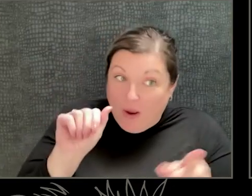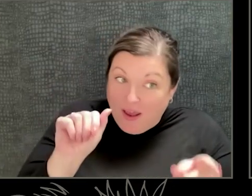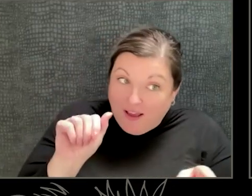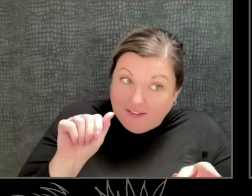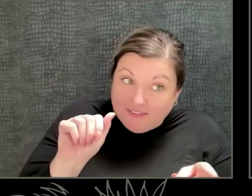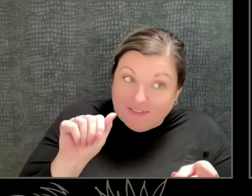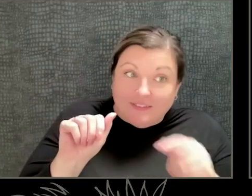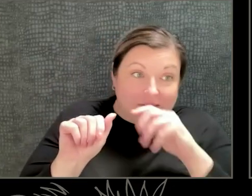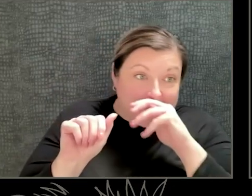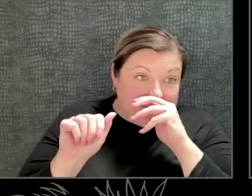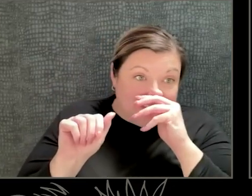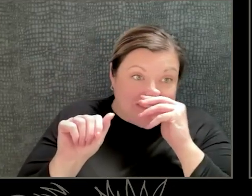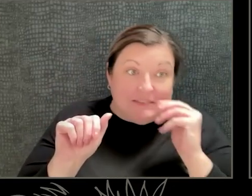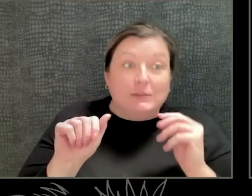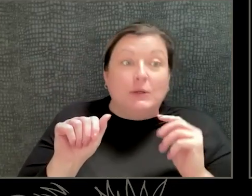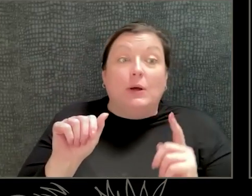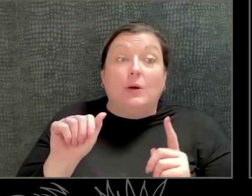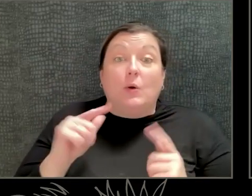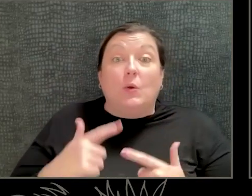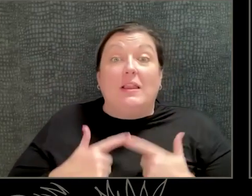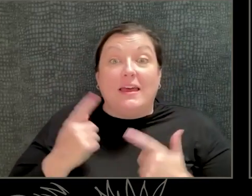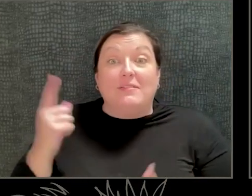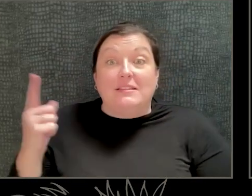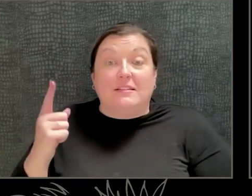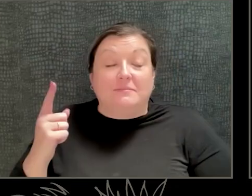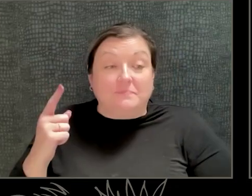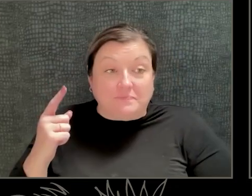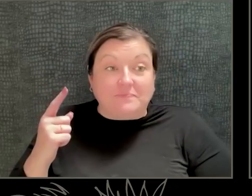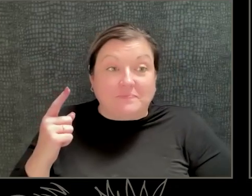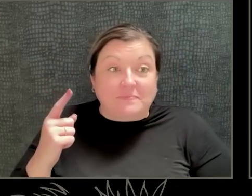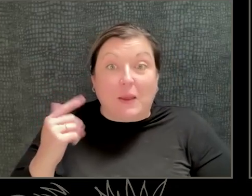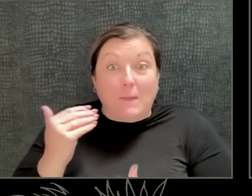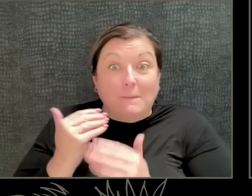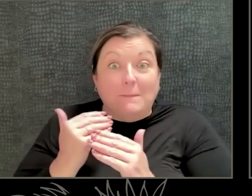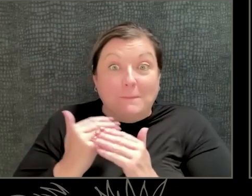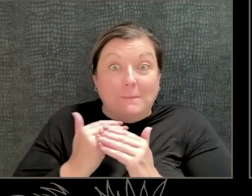I am a Florida native. I was born